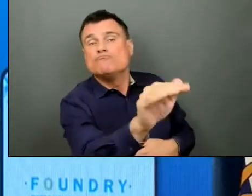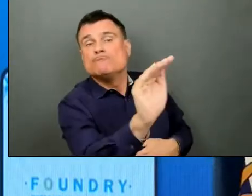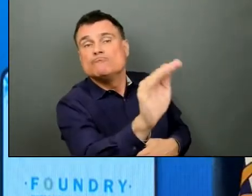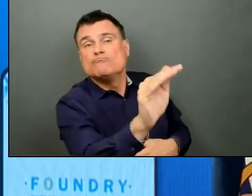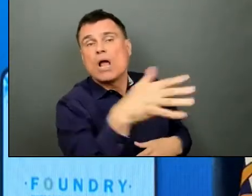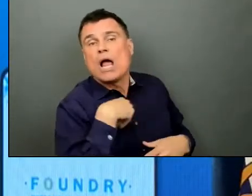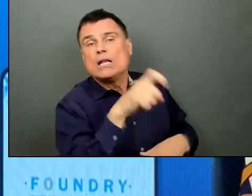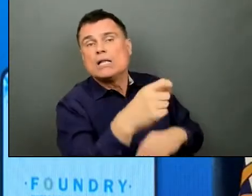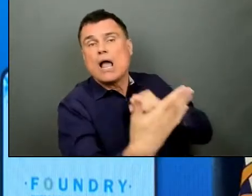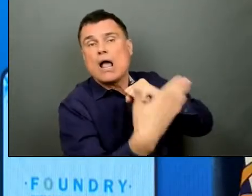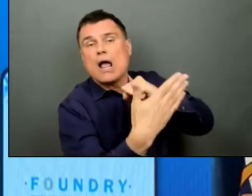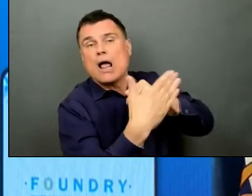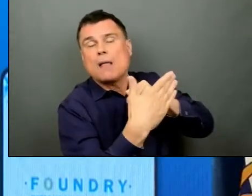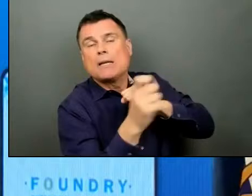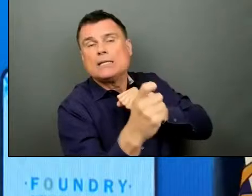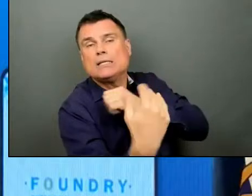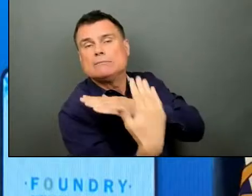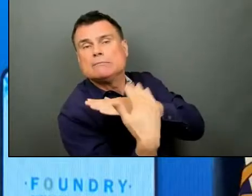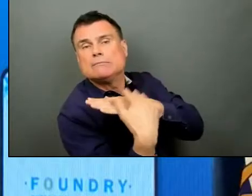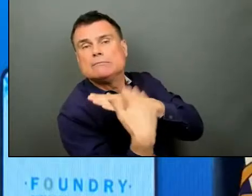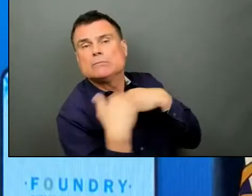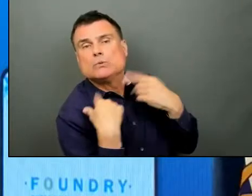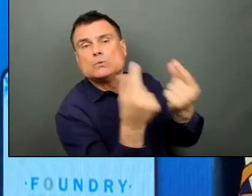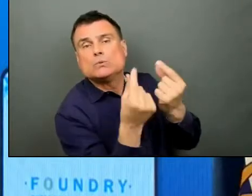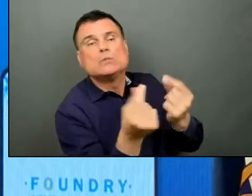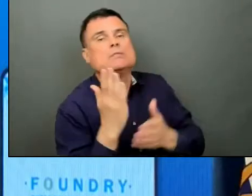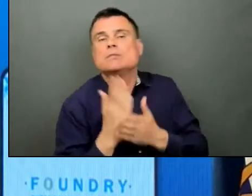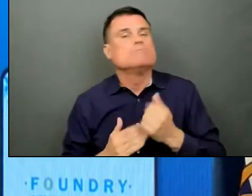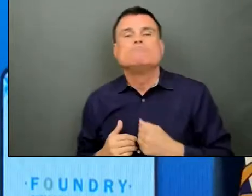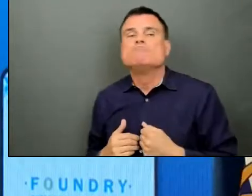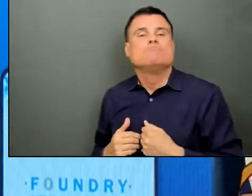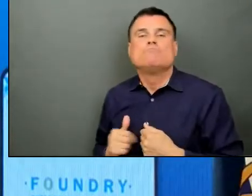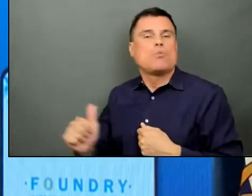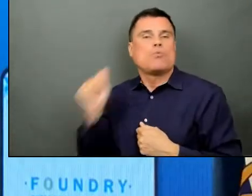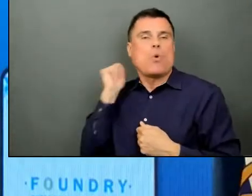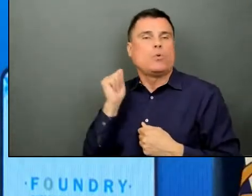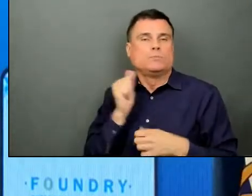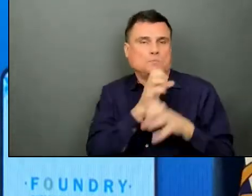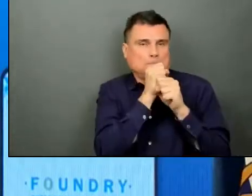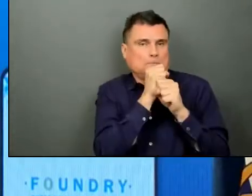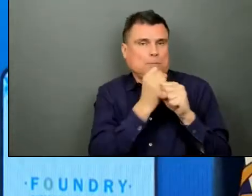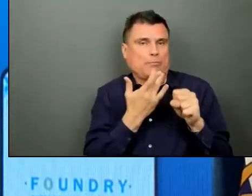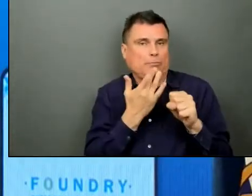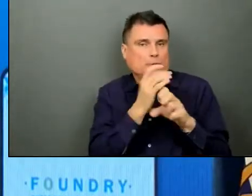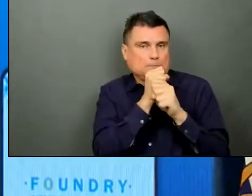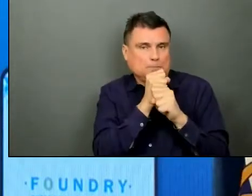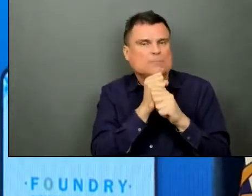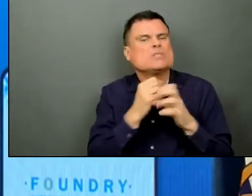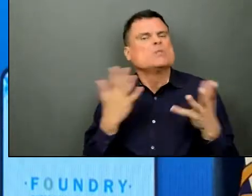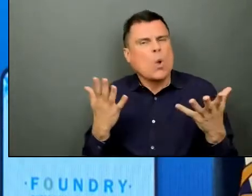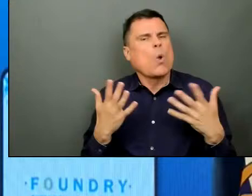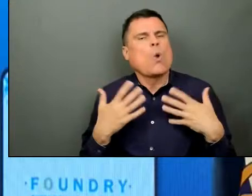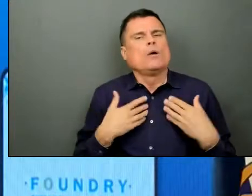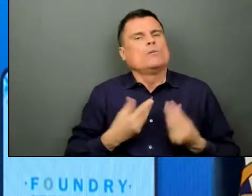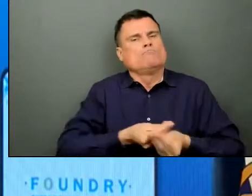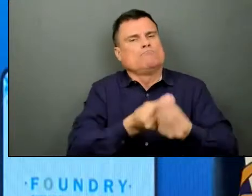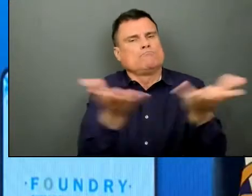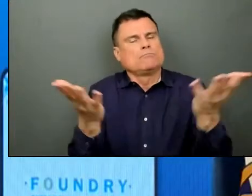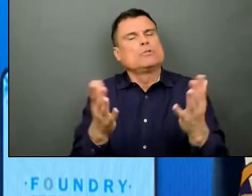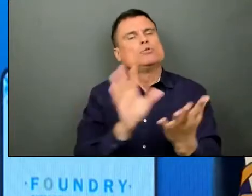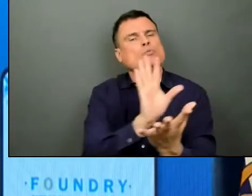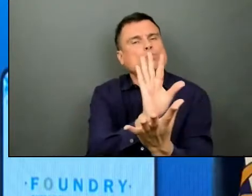pandemic, and that already youth have been using in this soft launch of the Foundry app, willing